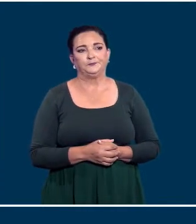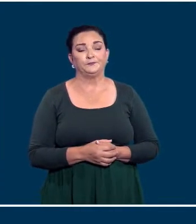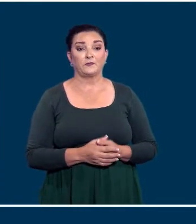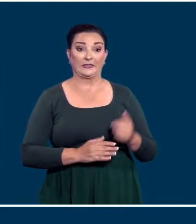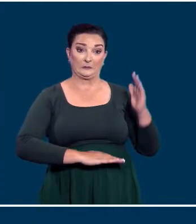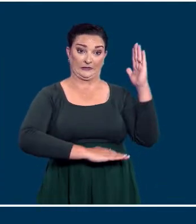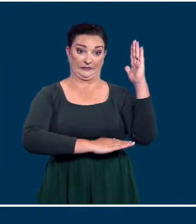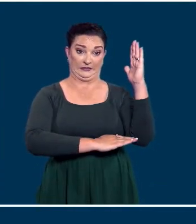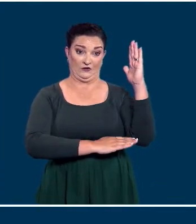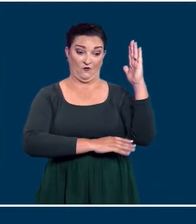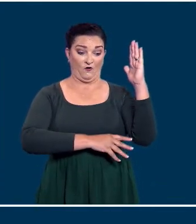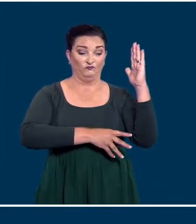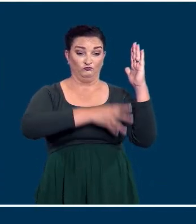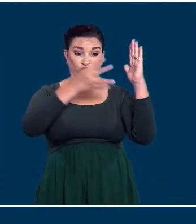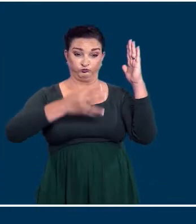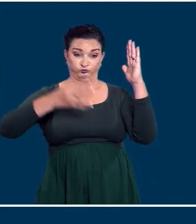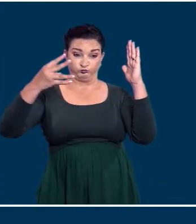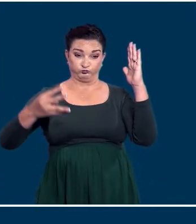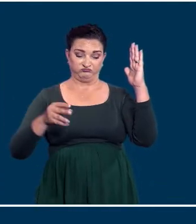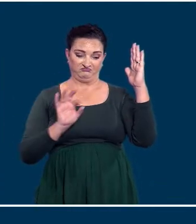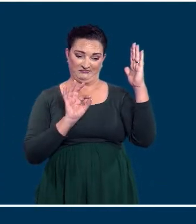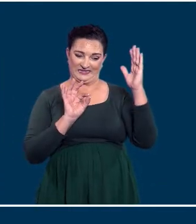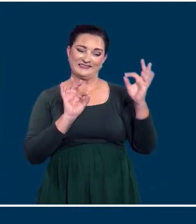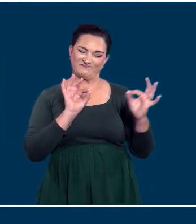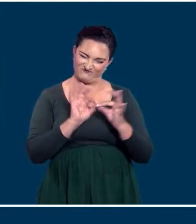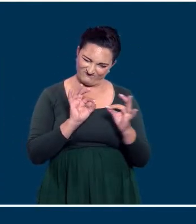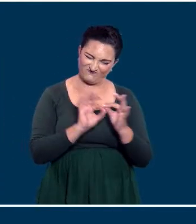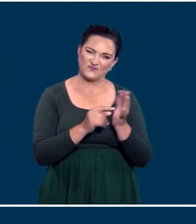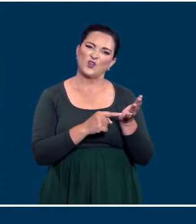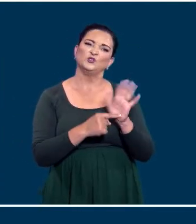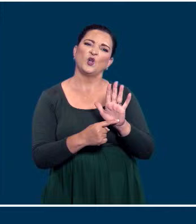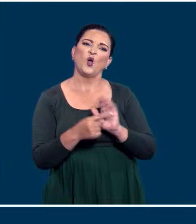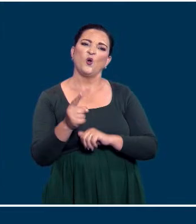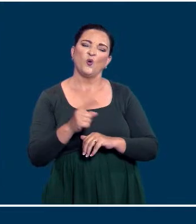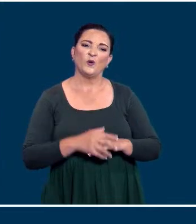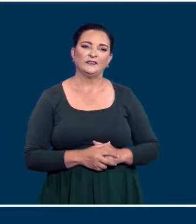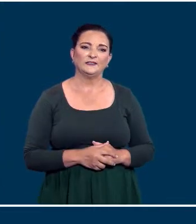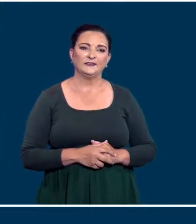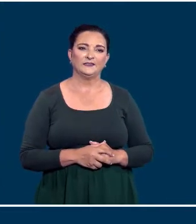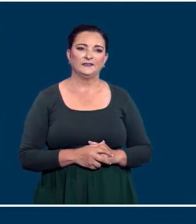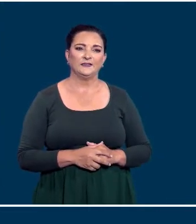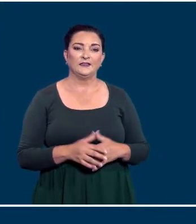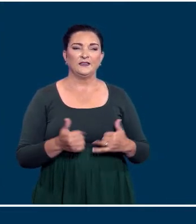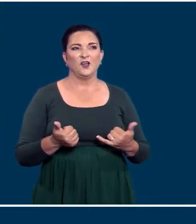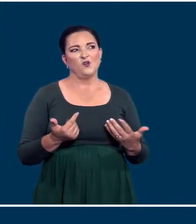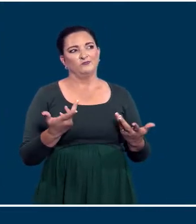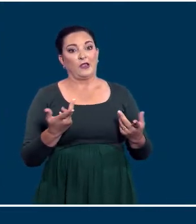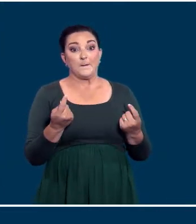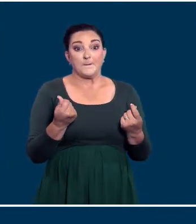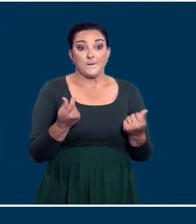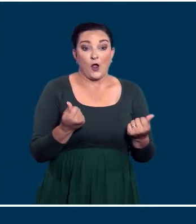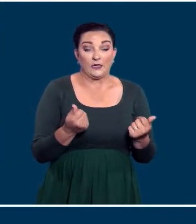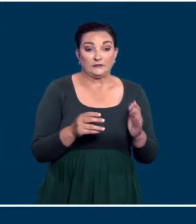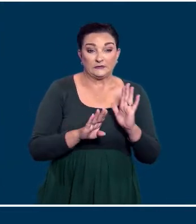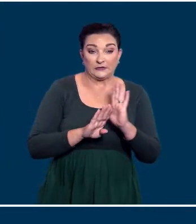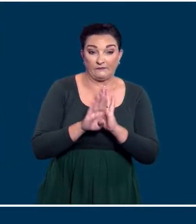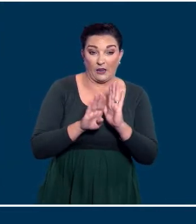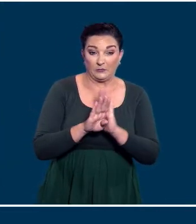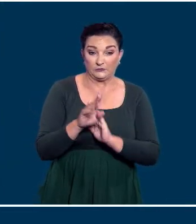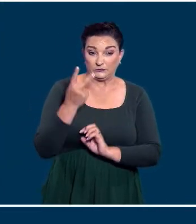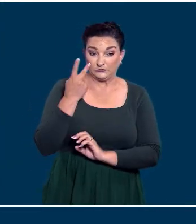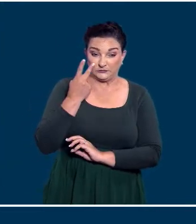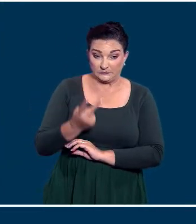shows you the specific contributions to the more favorable price developments. And you can see